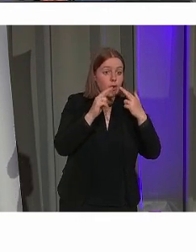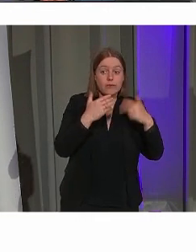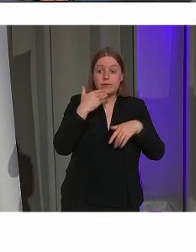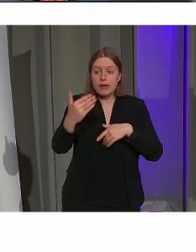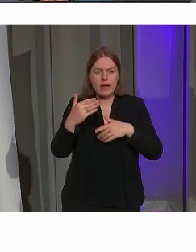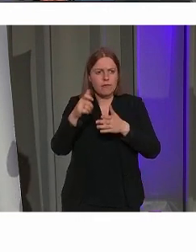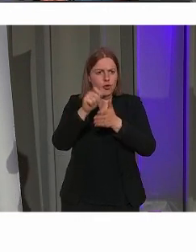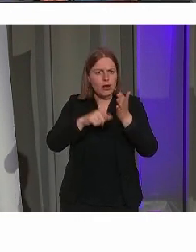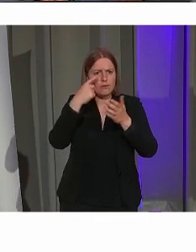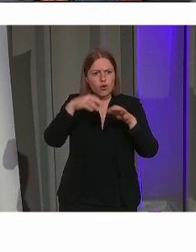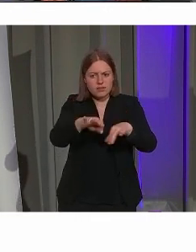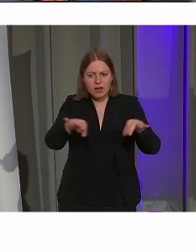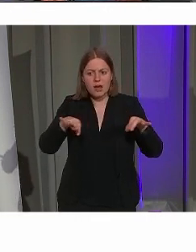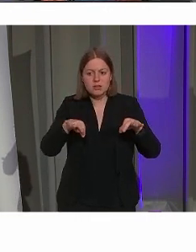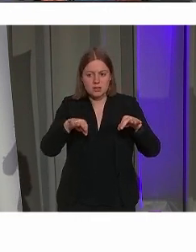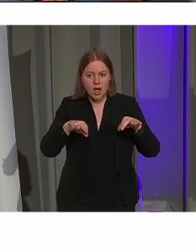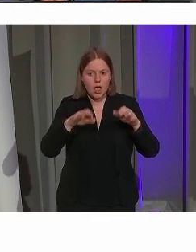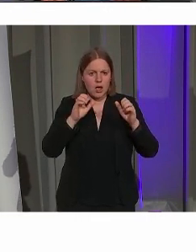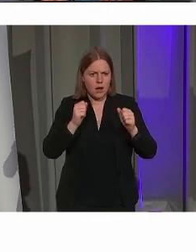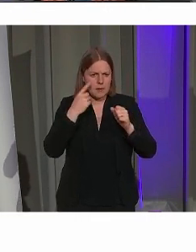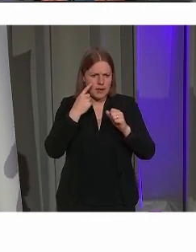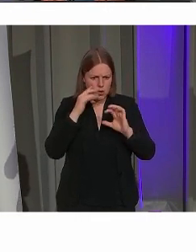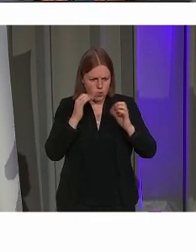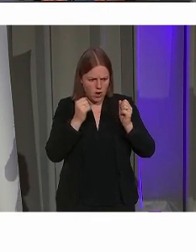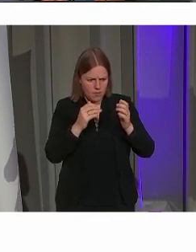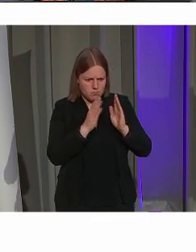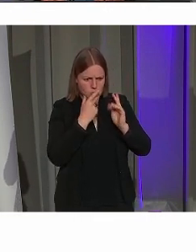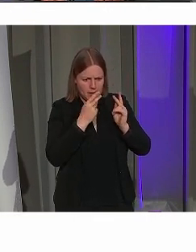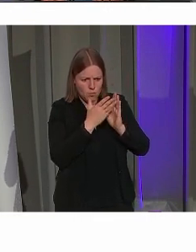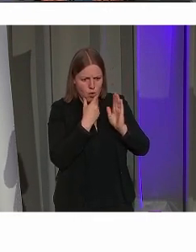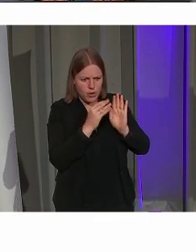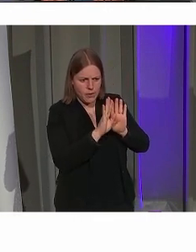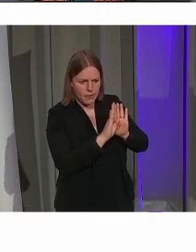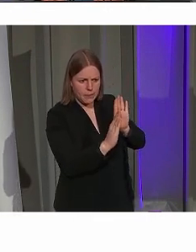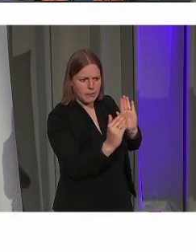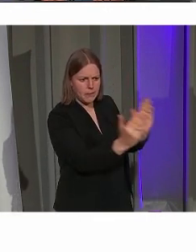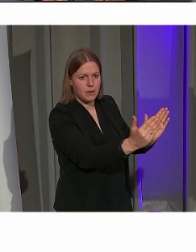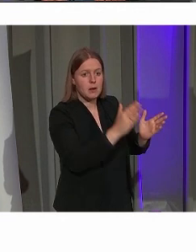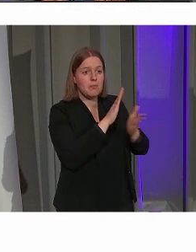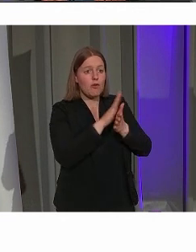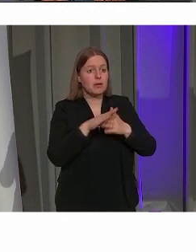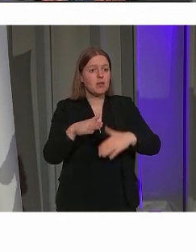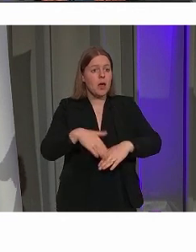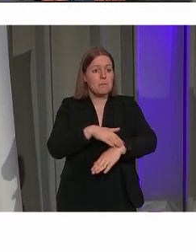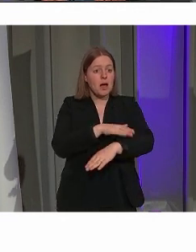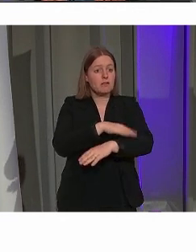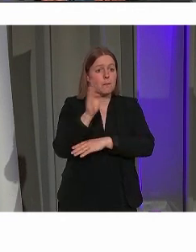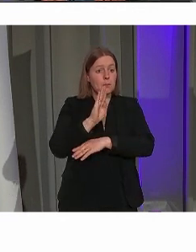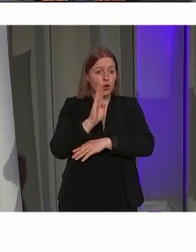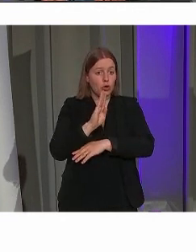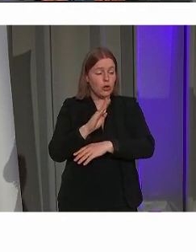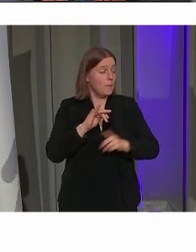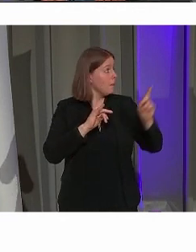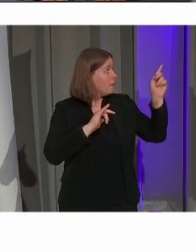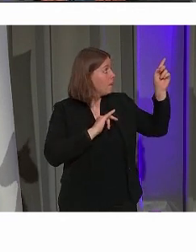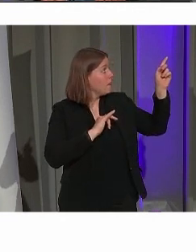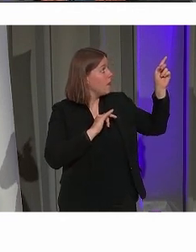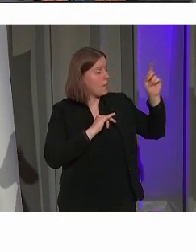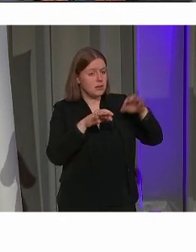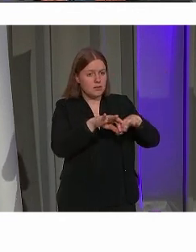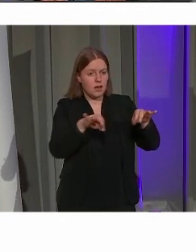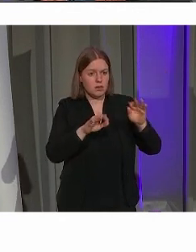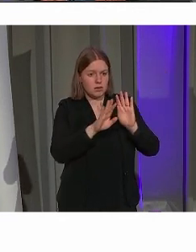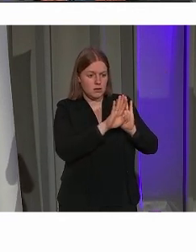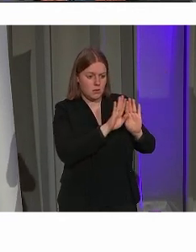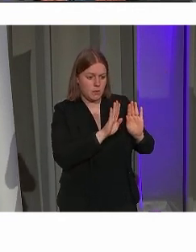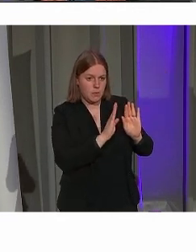changing the terraces. Can we follow a logical line? For example, at the marketplace